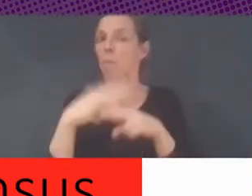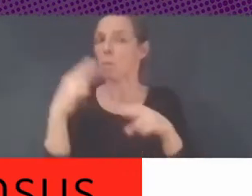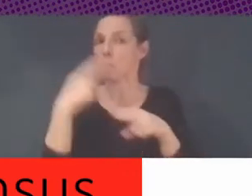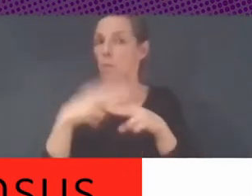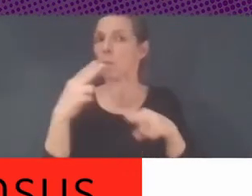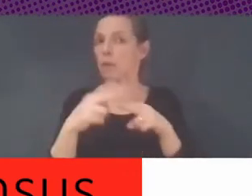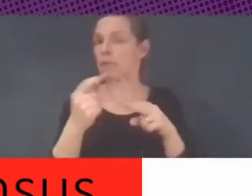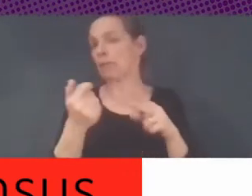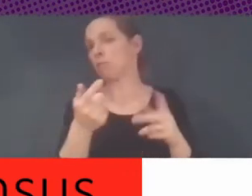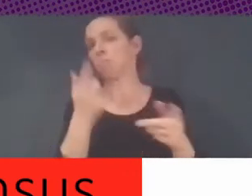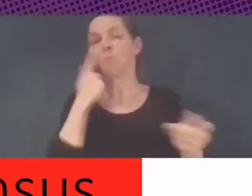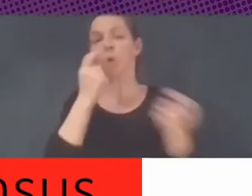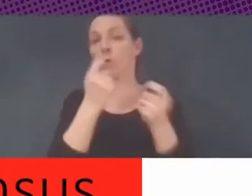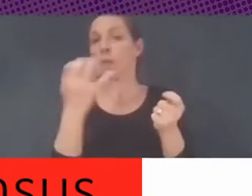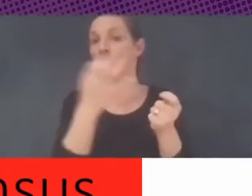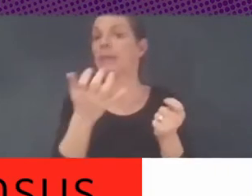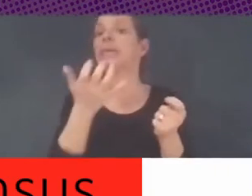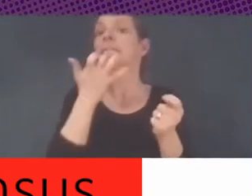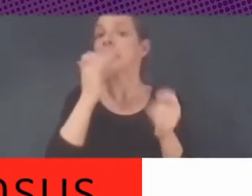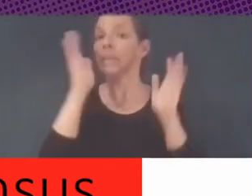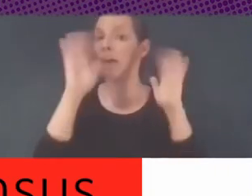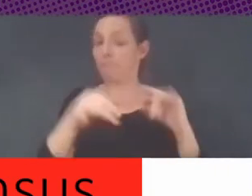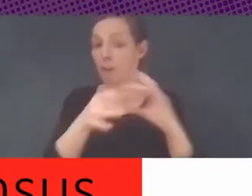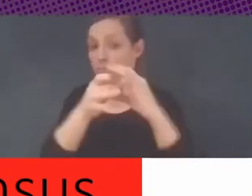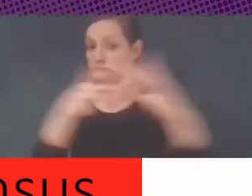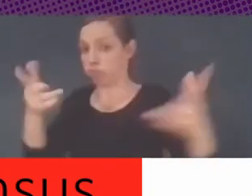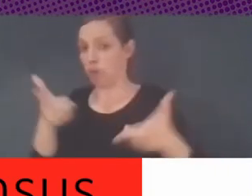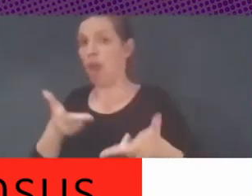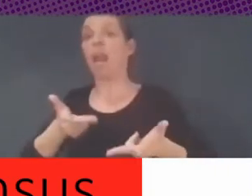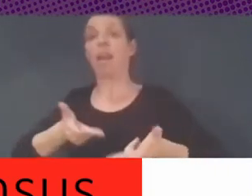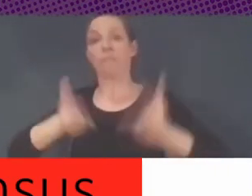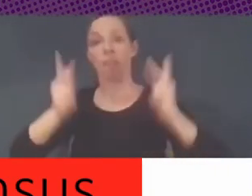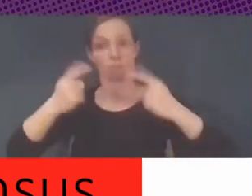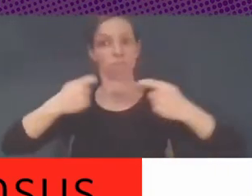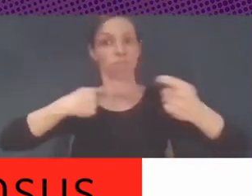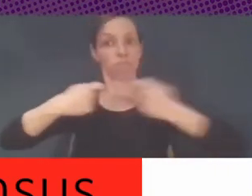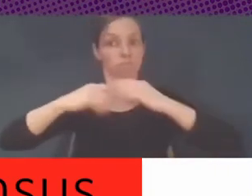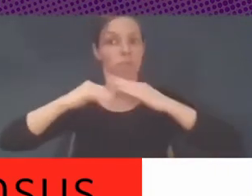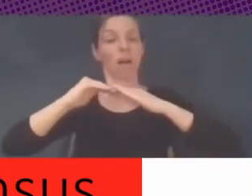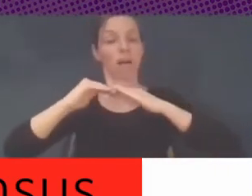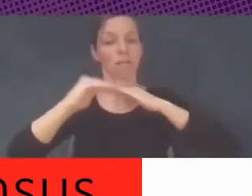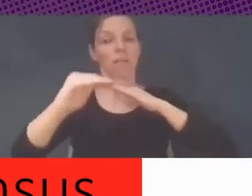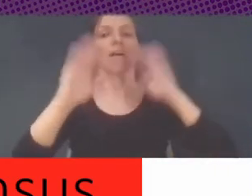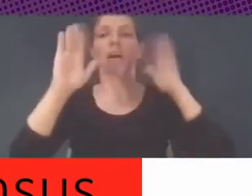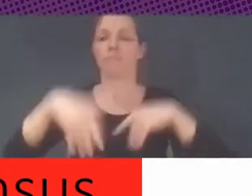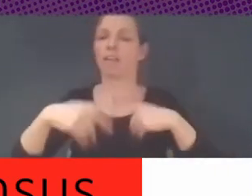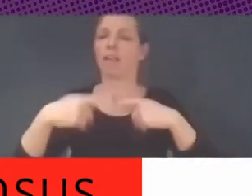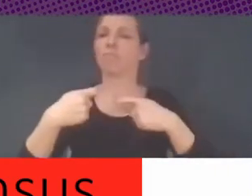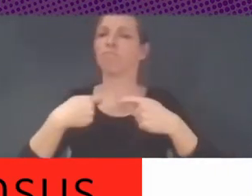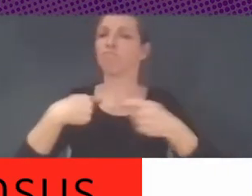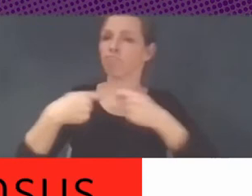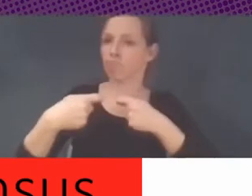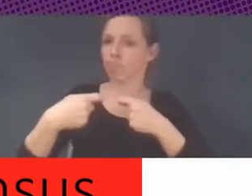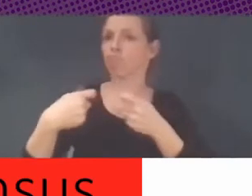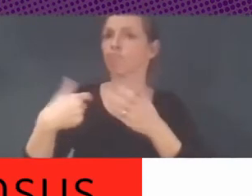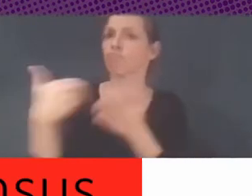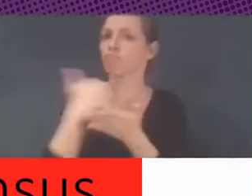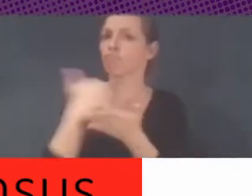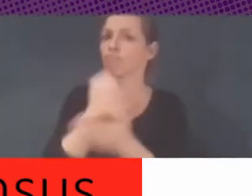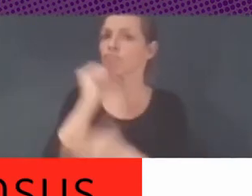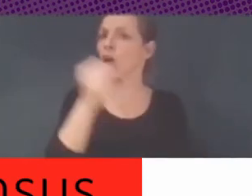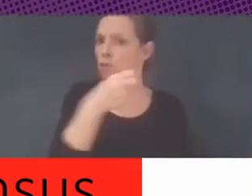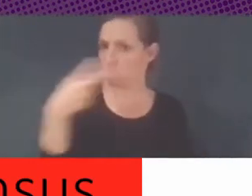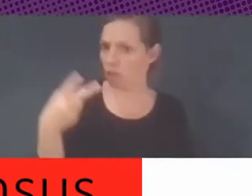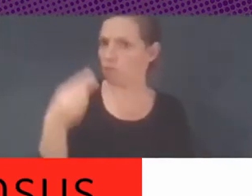the market would provide optimal outcomes and it would work much better than the previous sort of Keynesian state